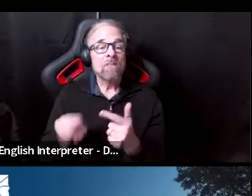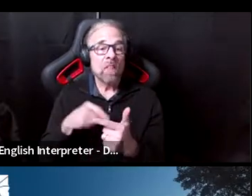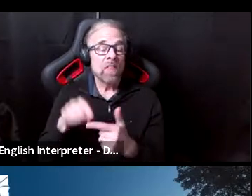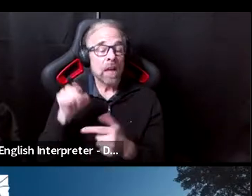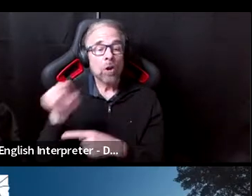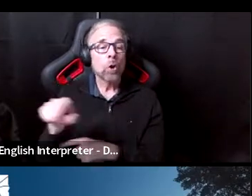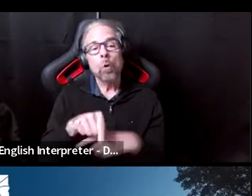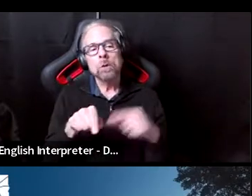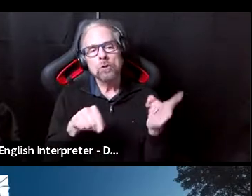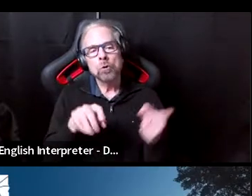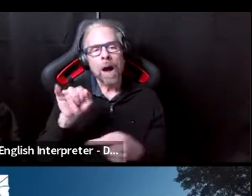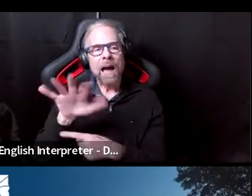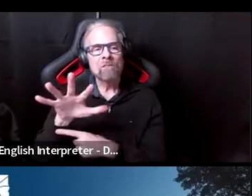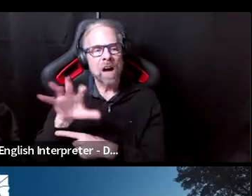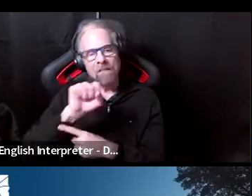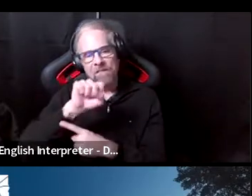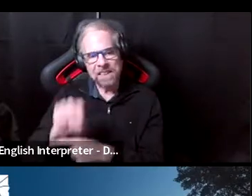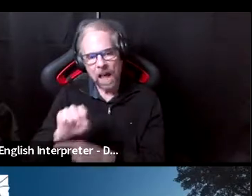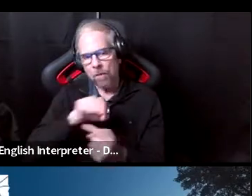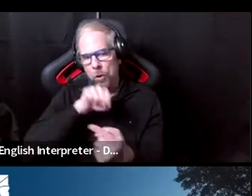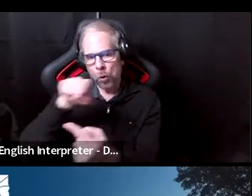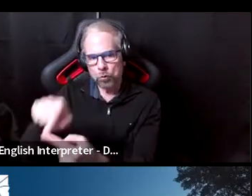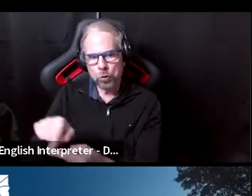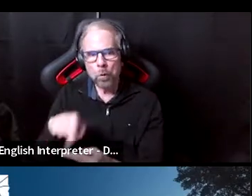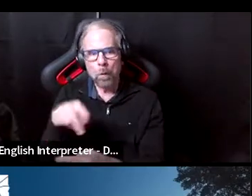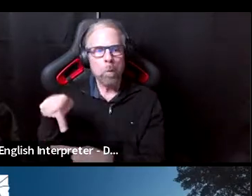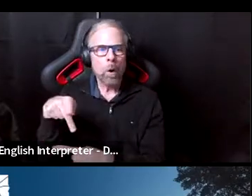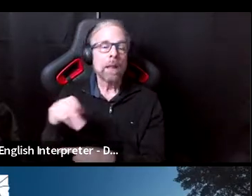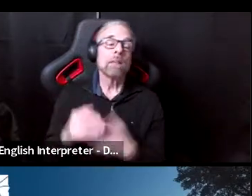Portland. Great, thank you.